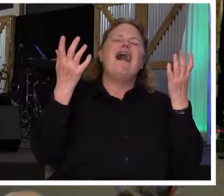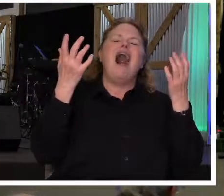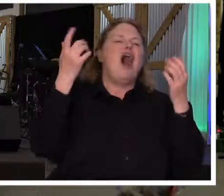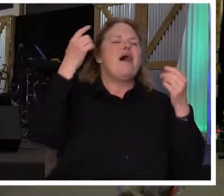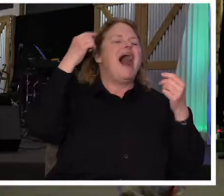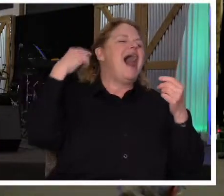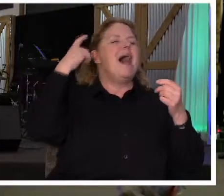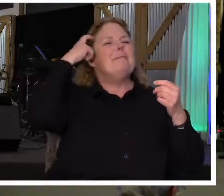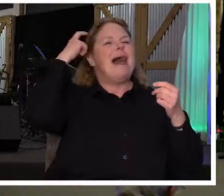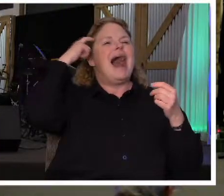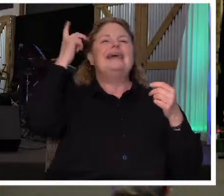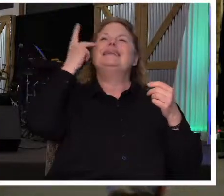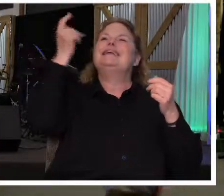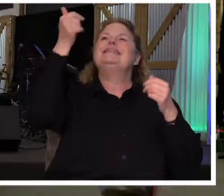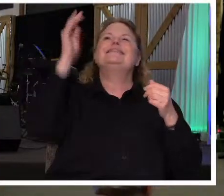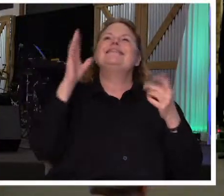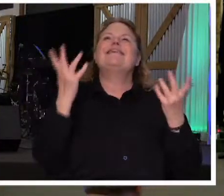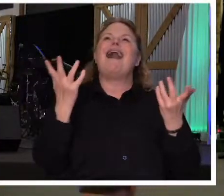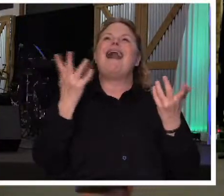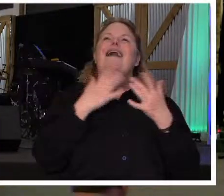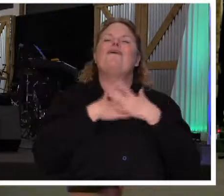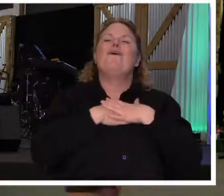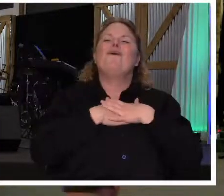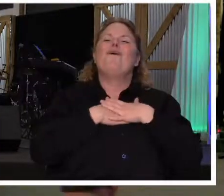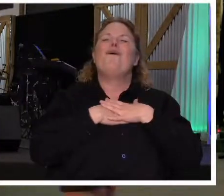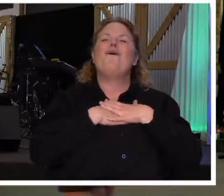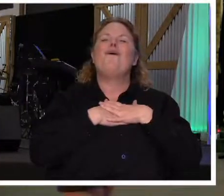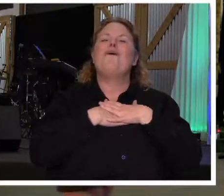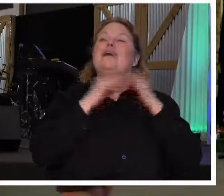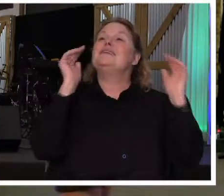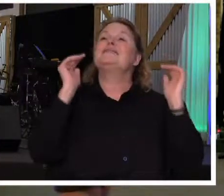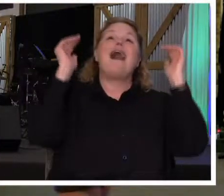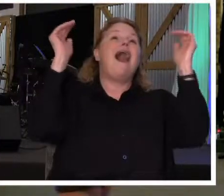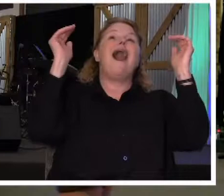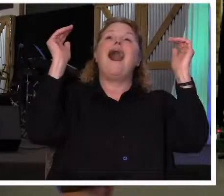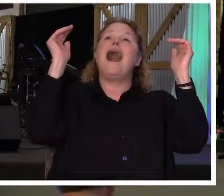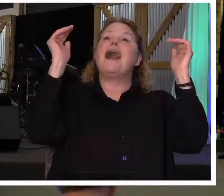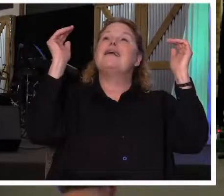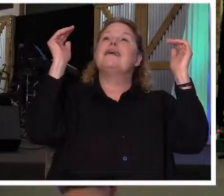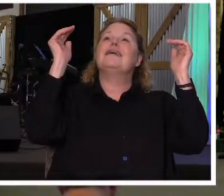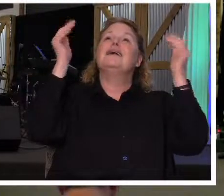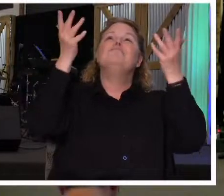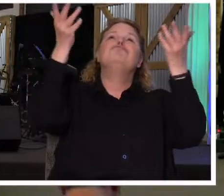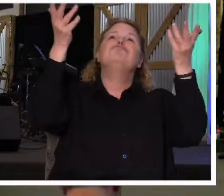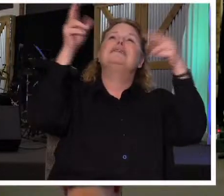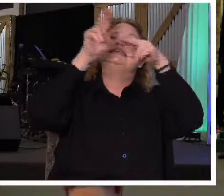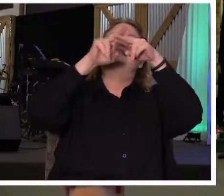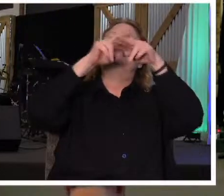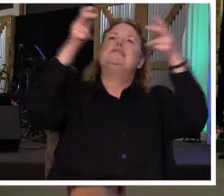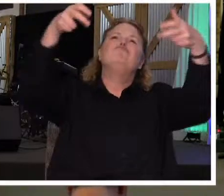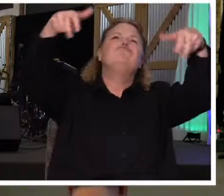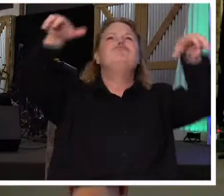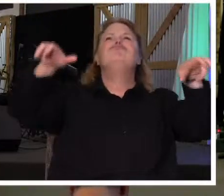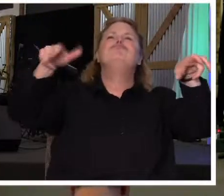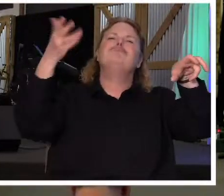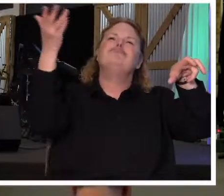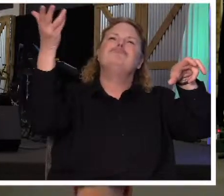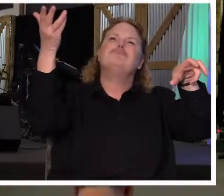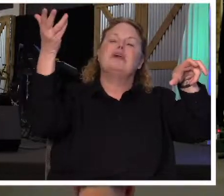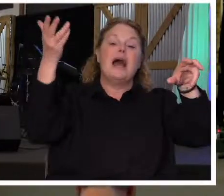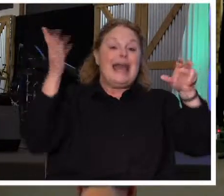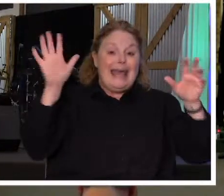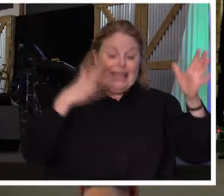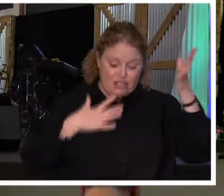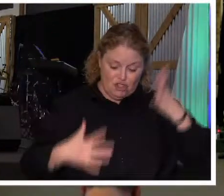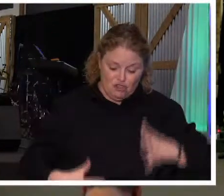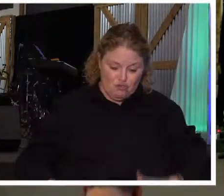Lord. We can see the Lord. He's high and exalted, seated on a throne. The train of